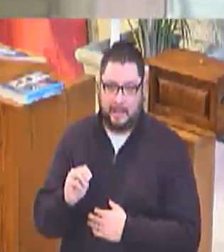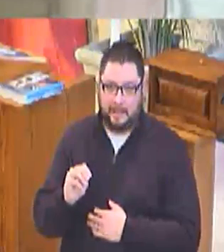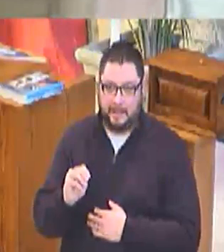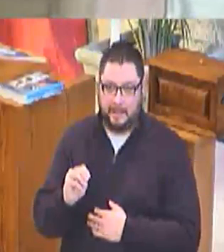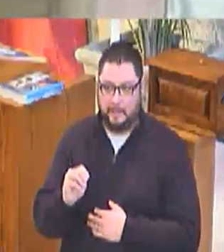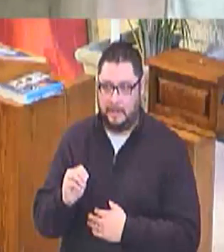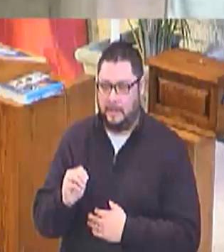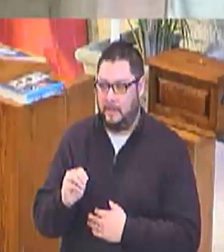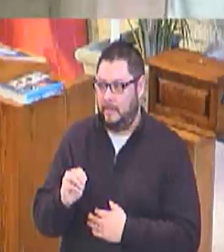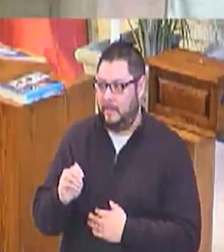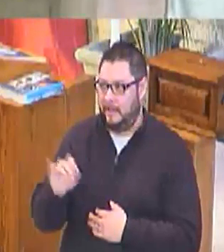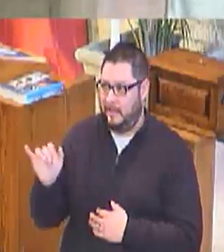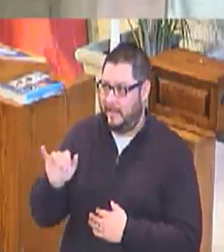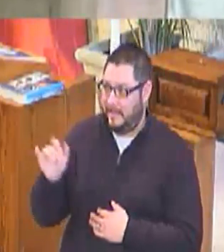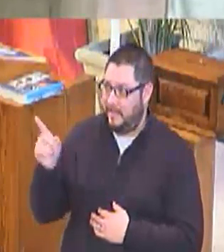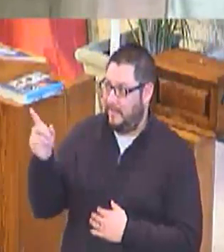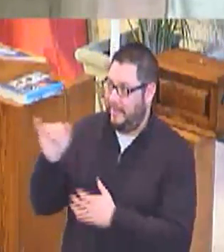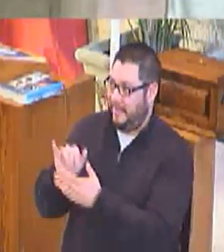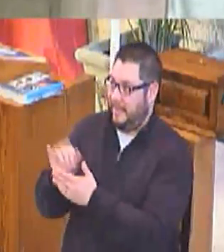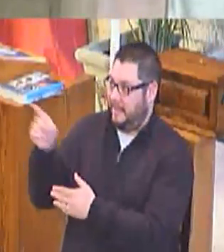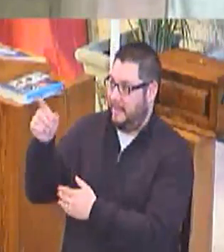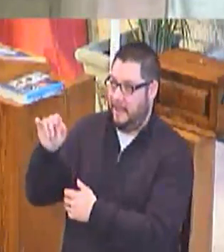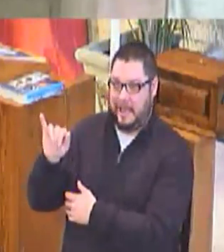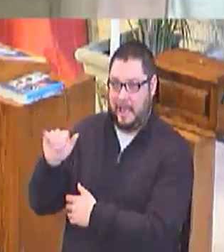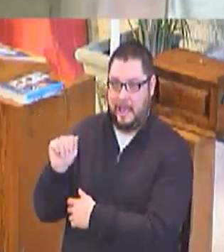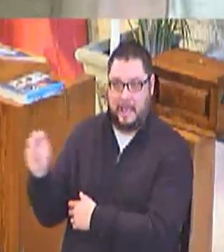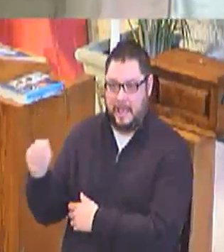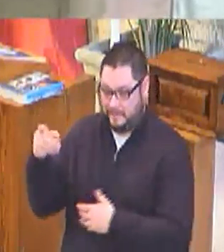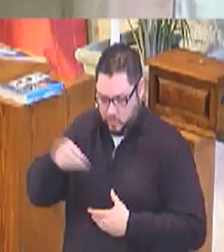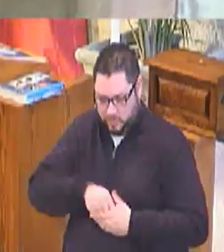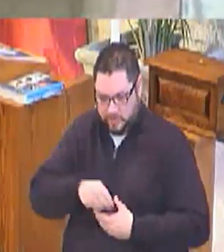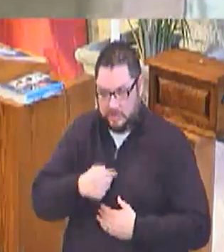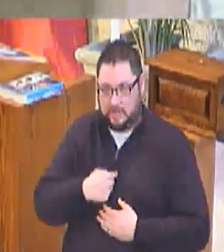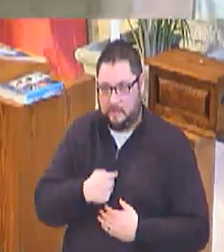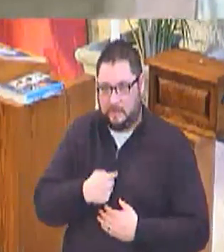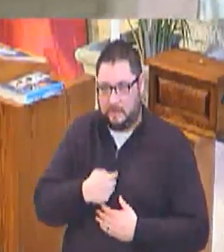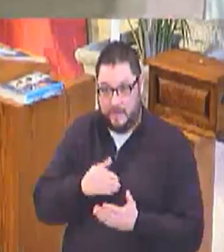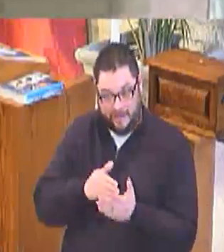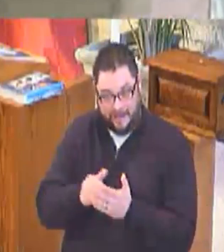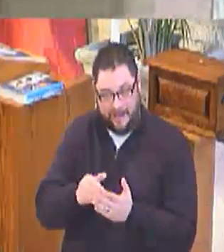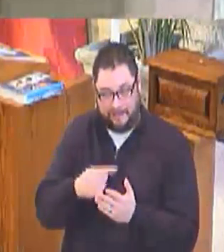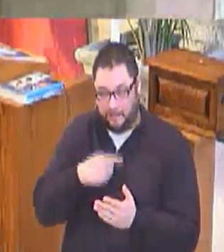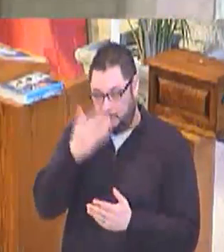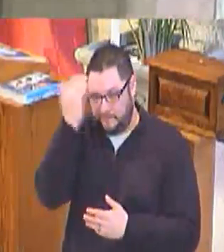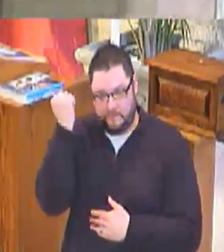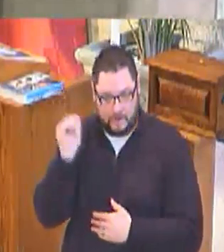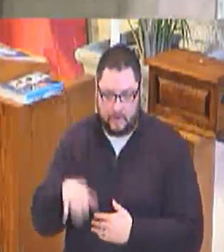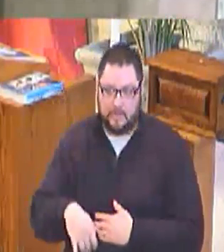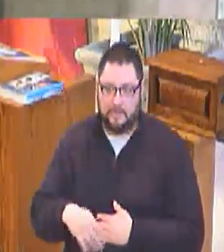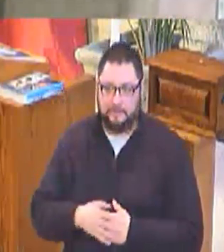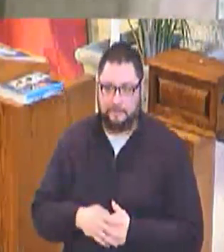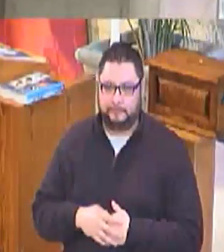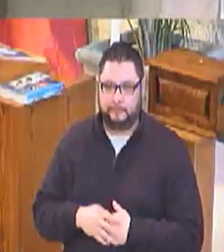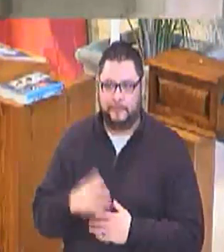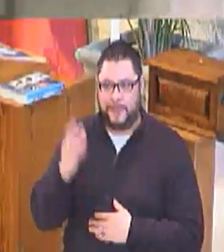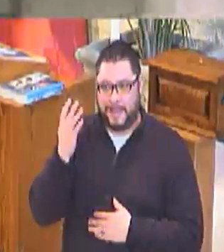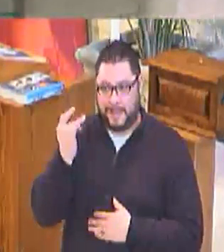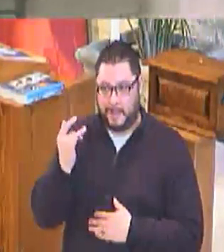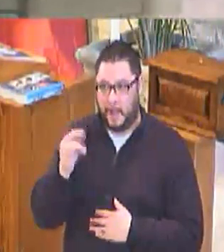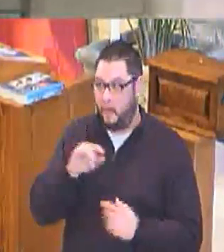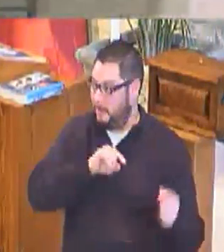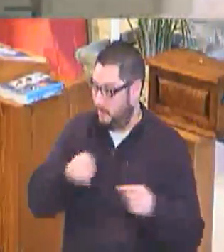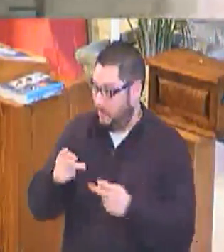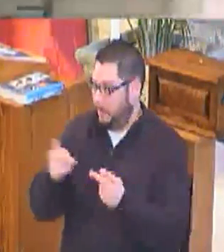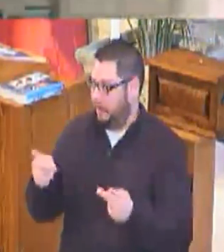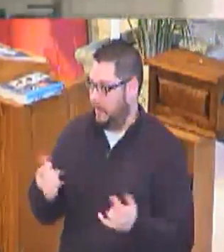That I am is within me. And so often, we can forget that. And again, that's why we come to places like